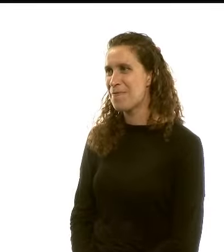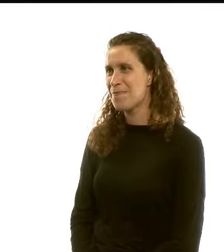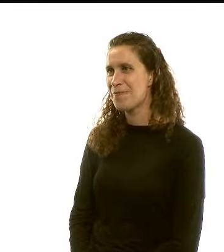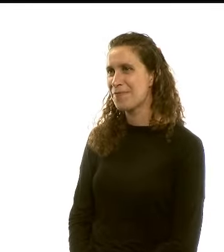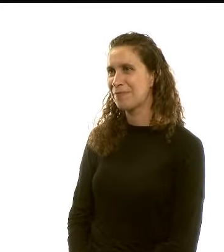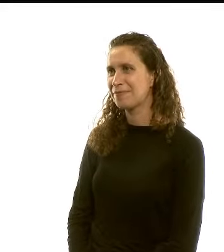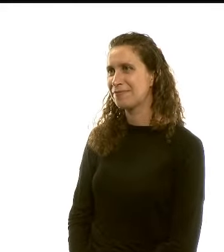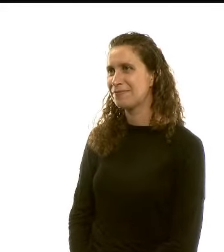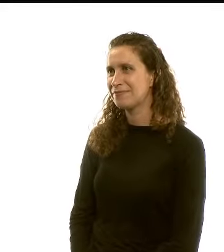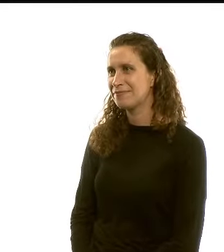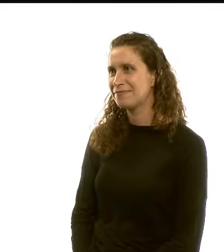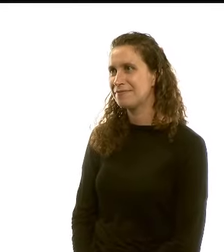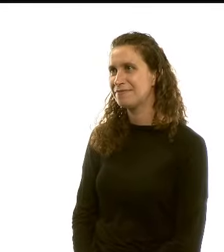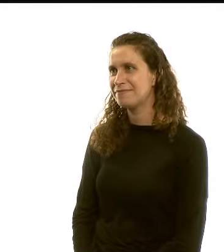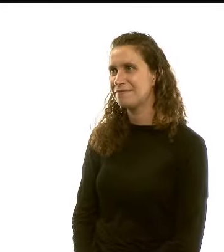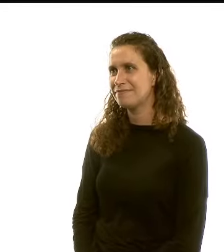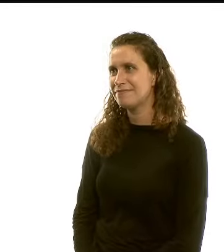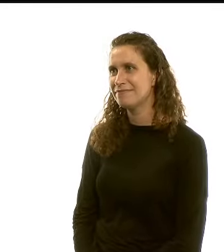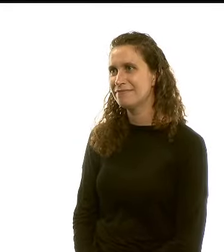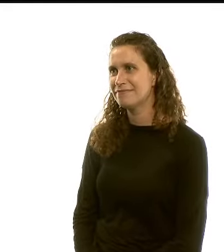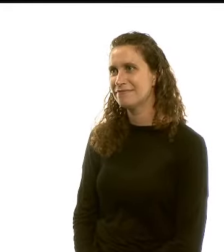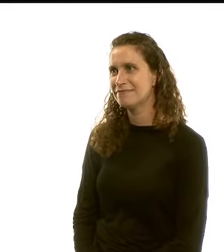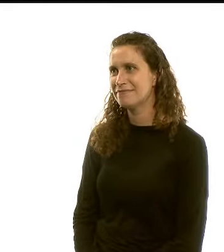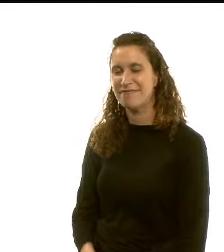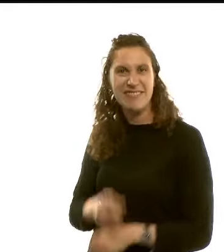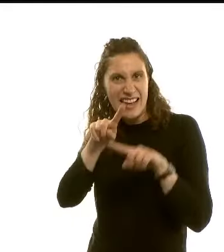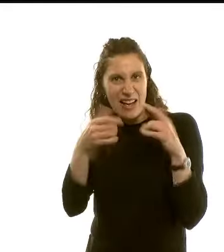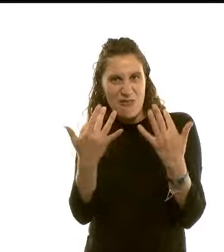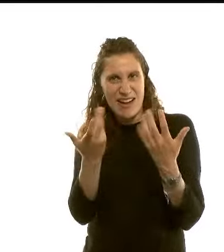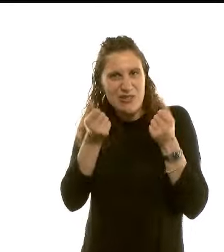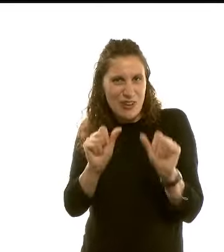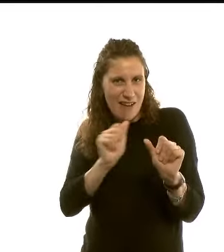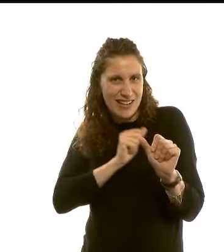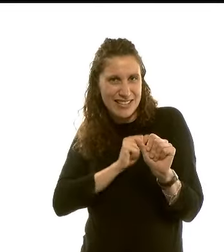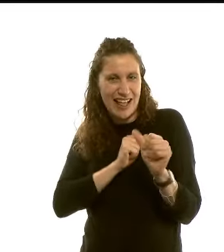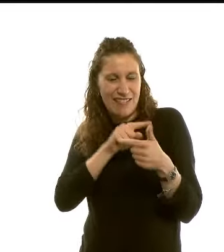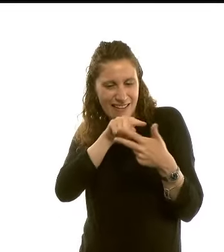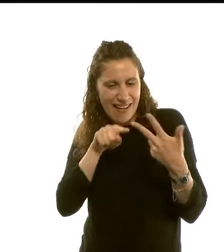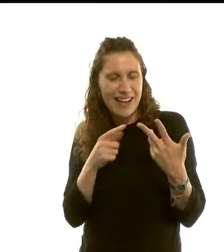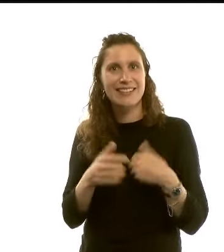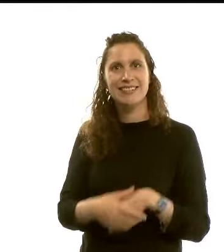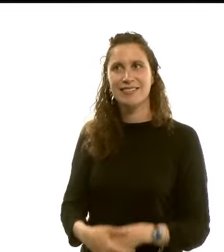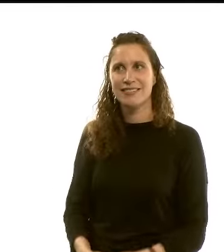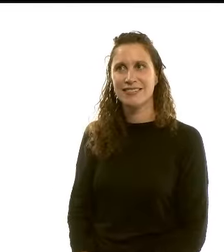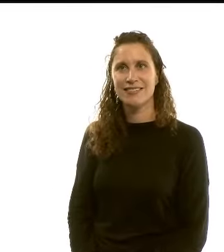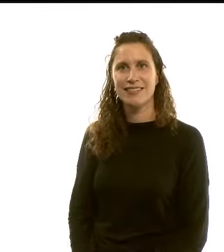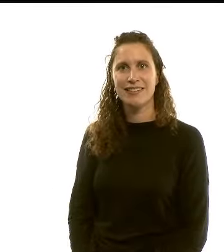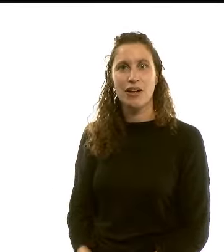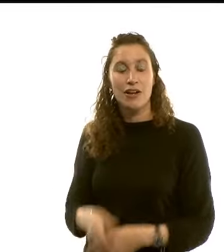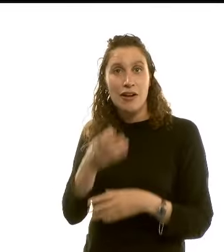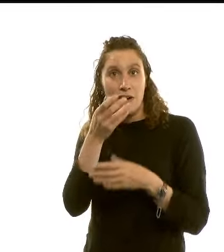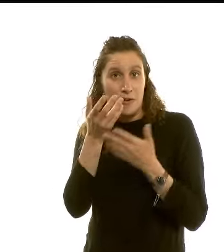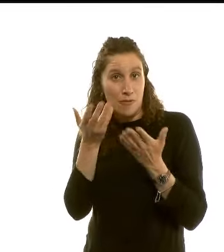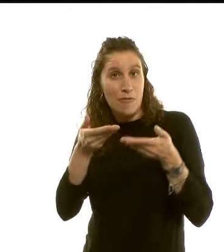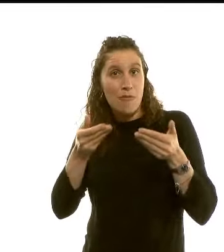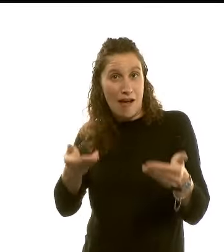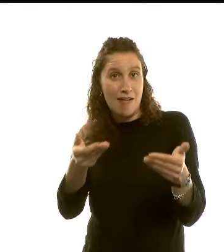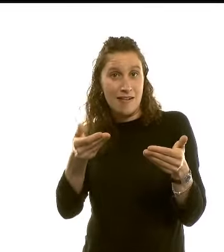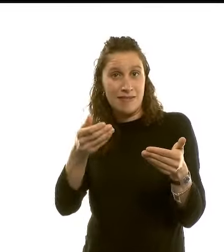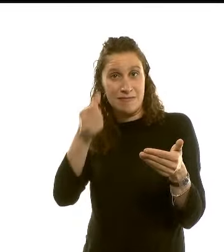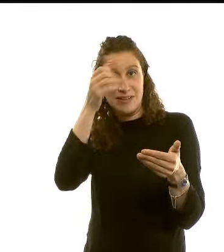Nice. Great. There's some really excellent building tips in there. I can't wait to try those out. Oh, well, I think there's a few more on their way. So please welcome the guy